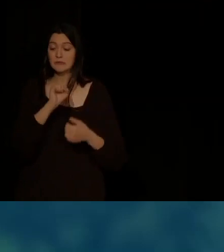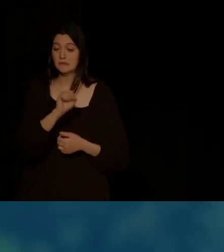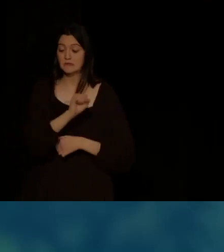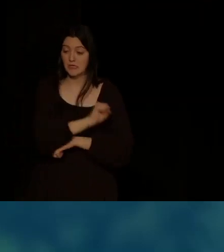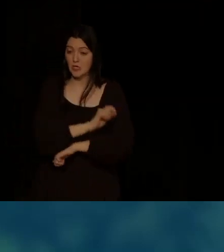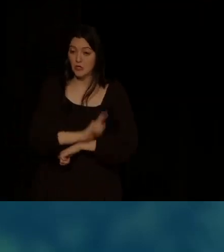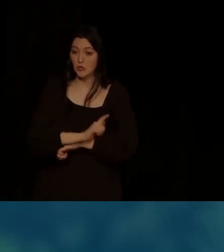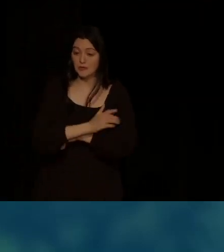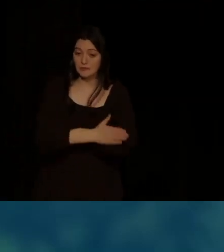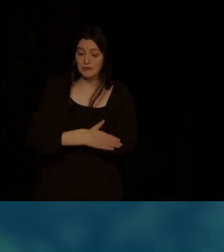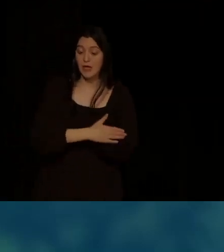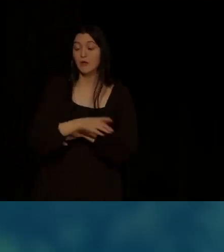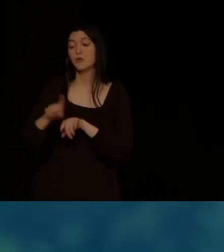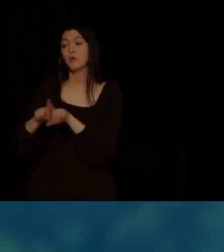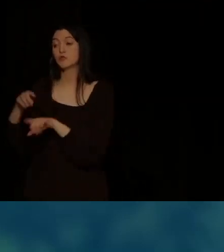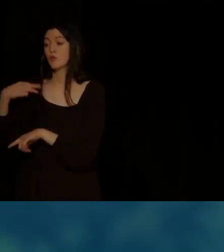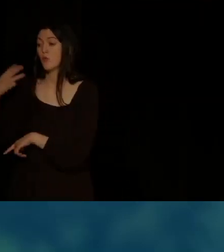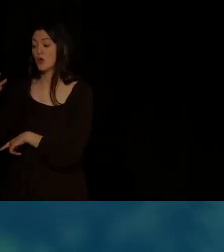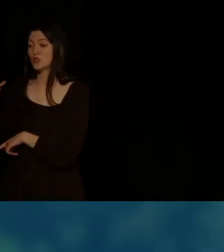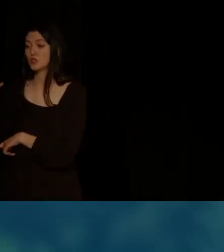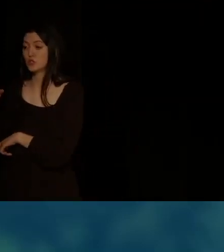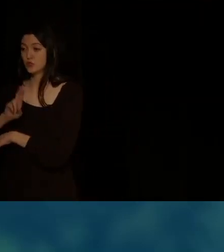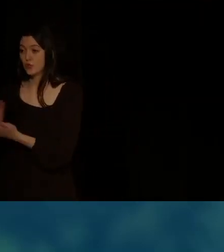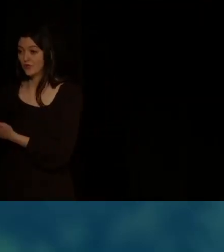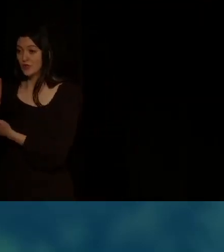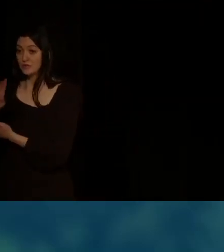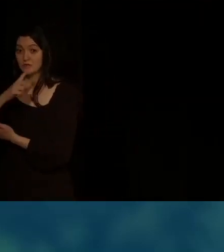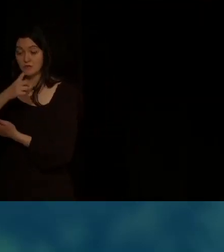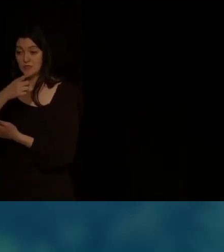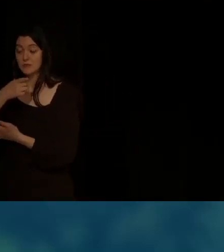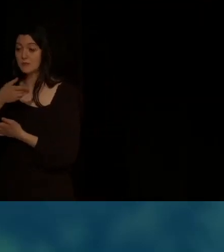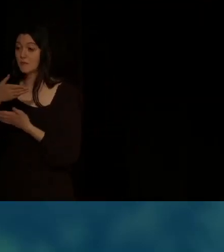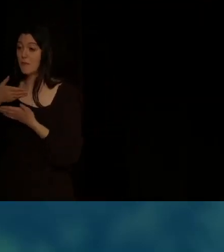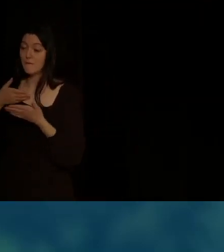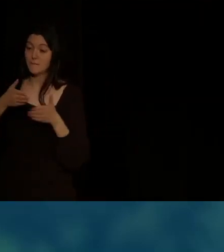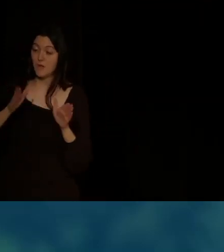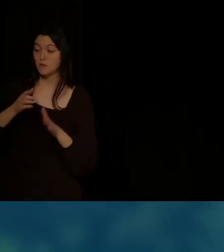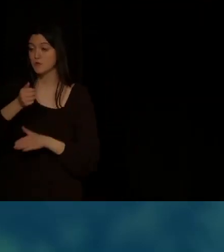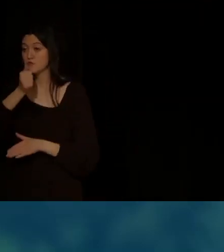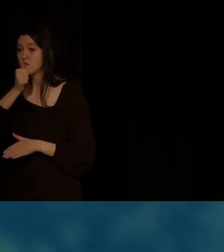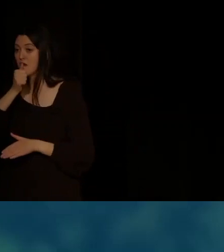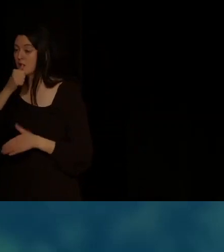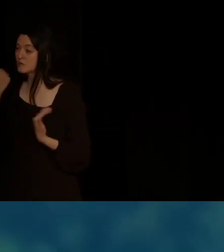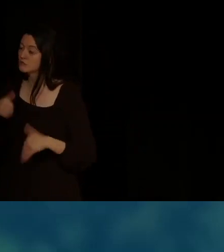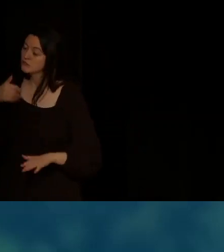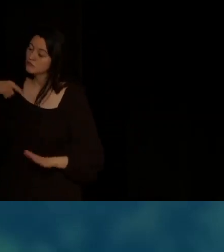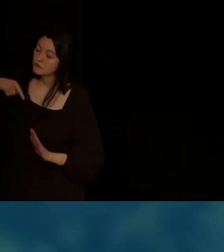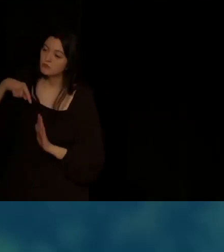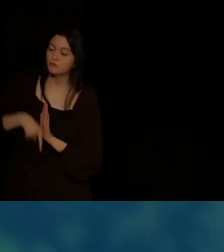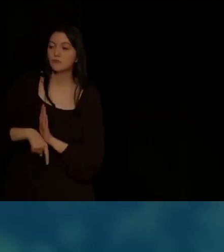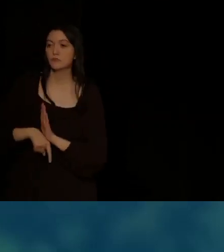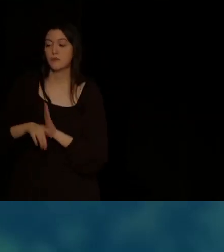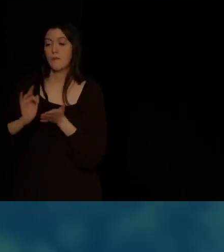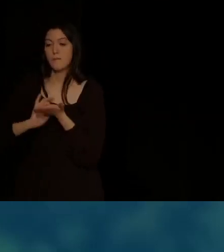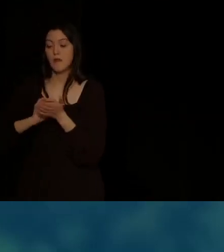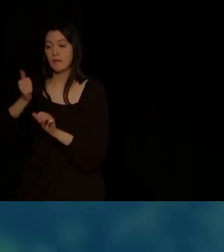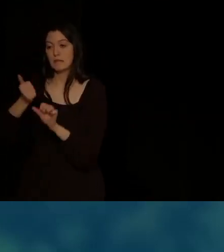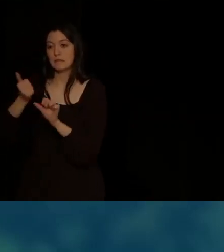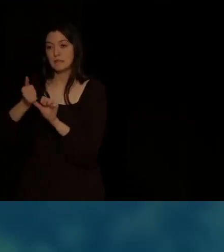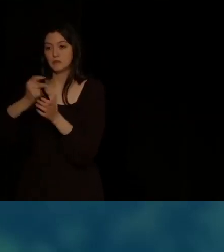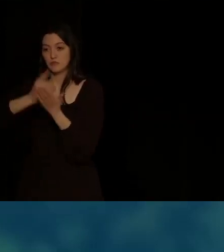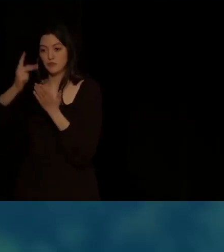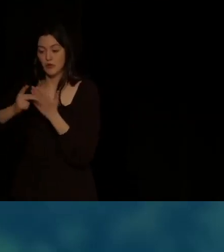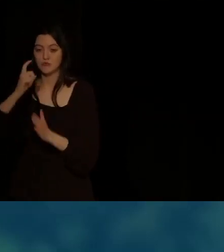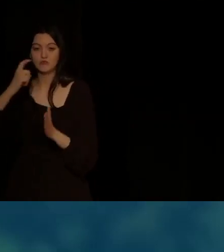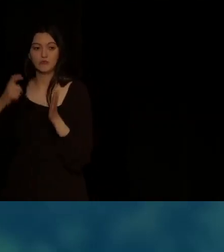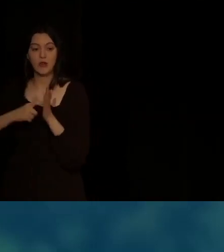and Washington University. This public-private partnership has given rise to groundbreaking medical assistant program recognized